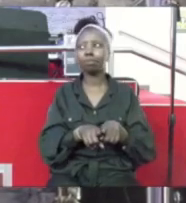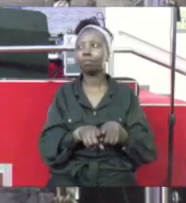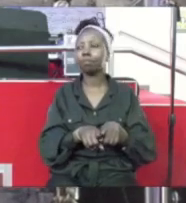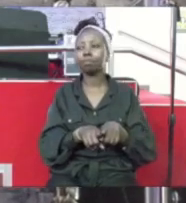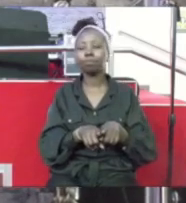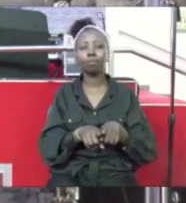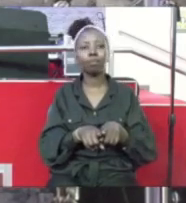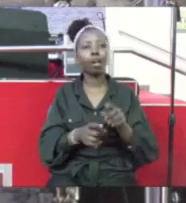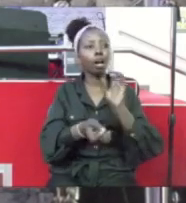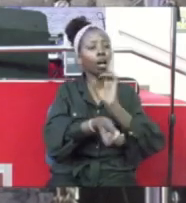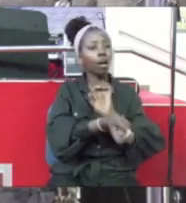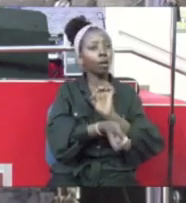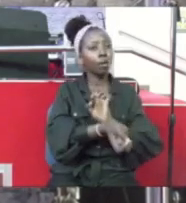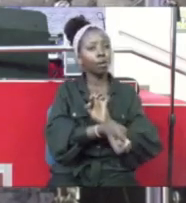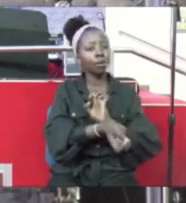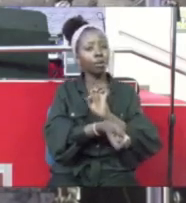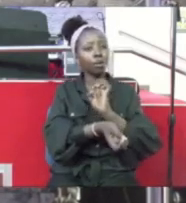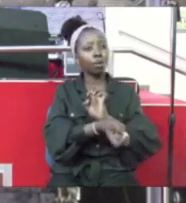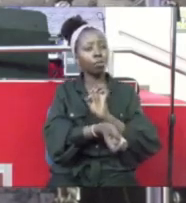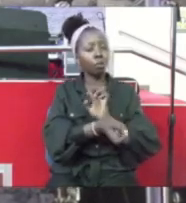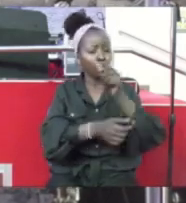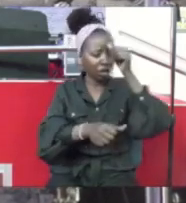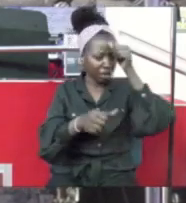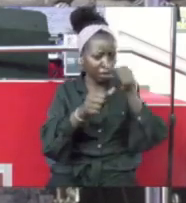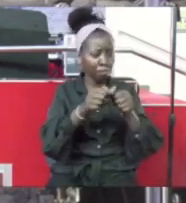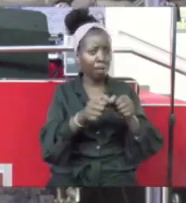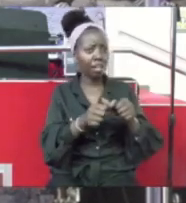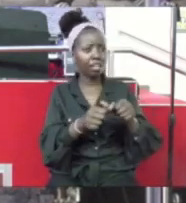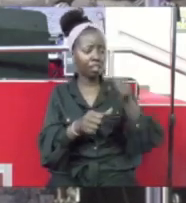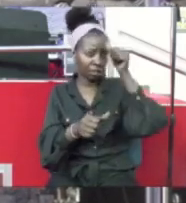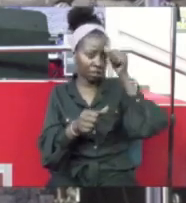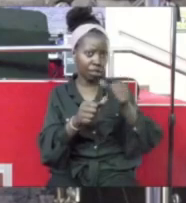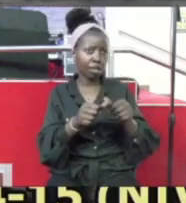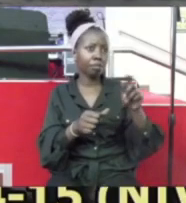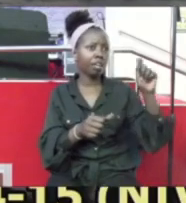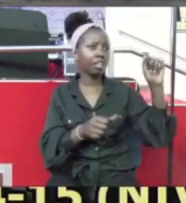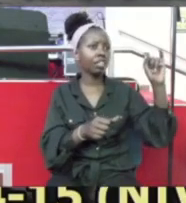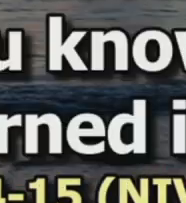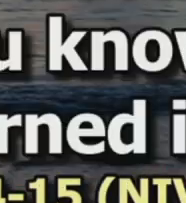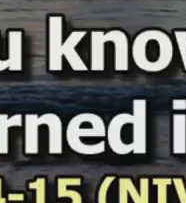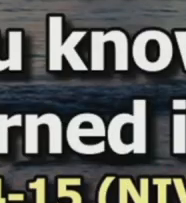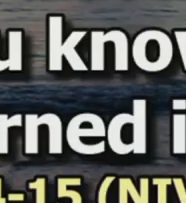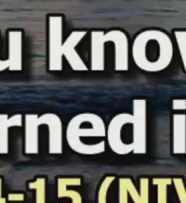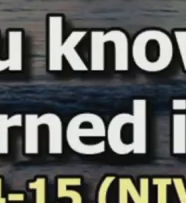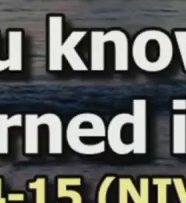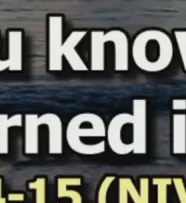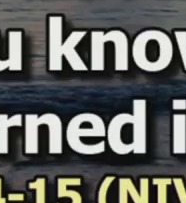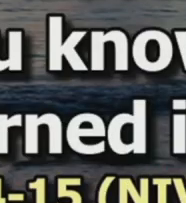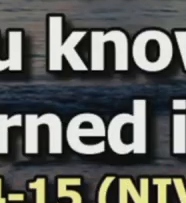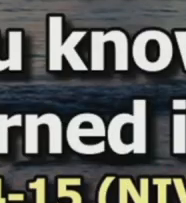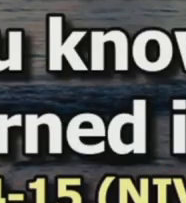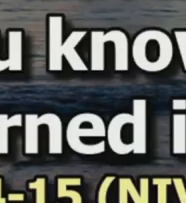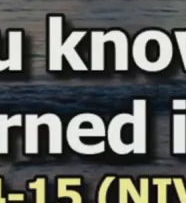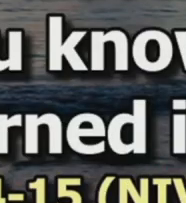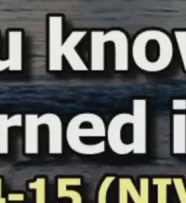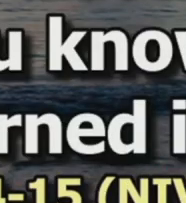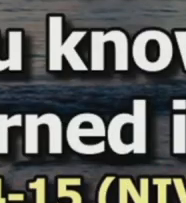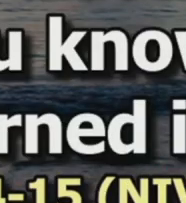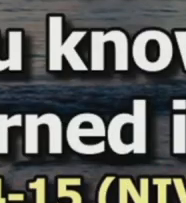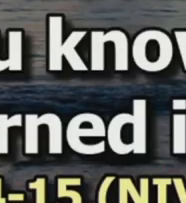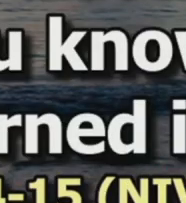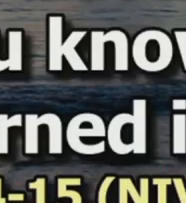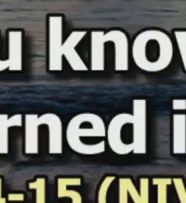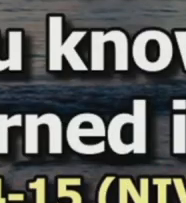Paul was also reminded Timothy in 2 Timothy chapter 3, verse 14 to 15. Timotheo wa pili tatu, kuanzia 14 hadi